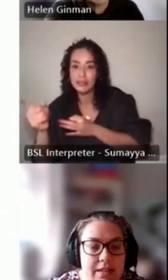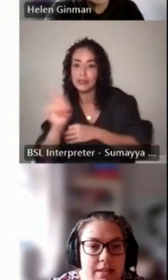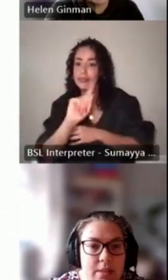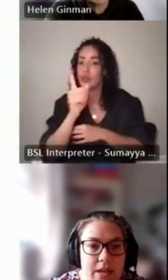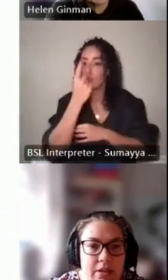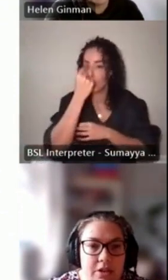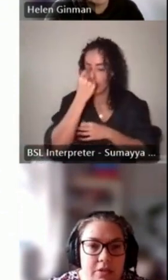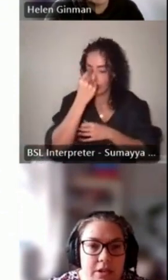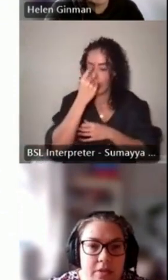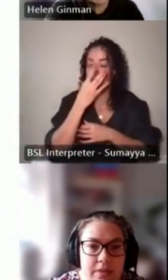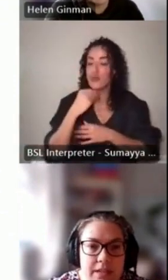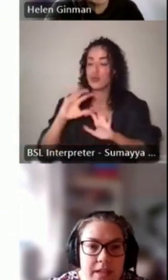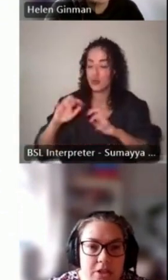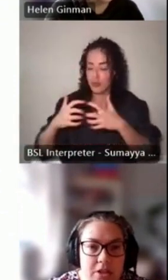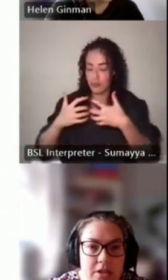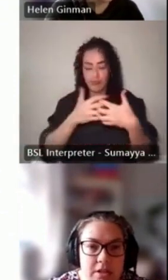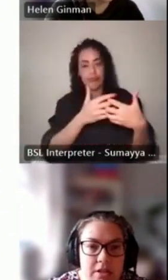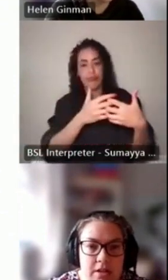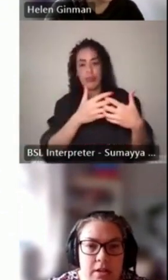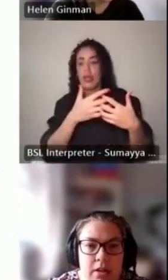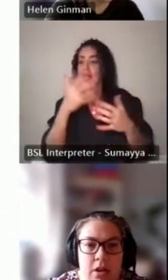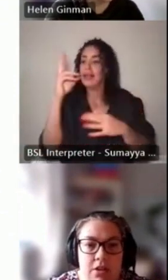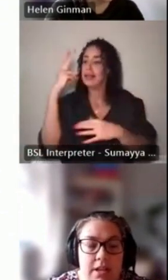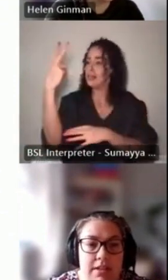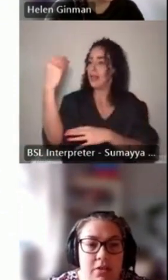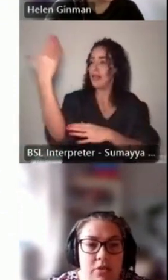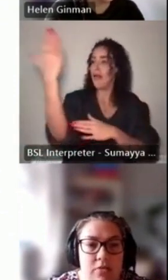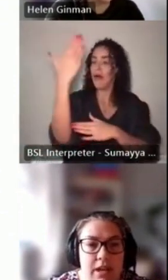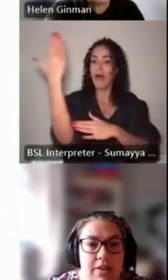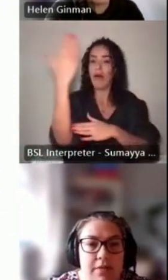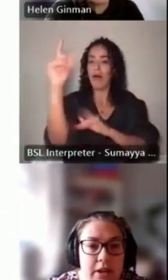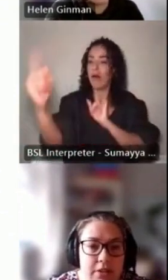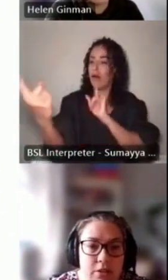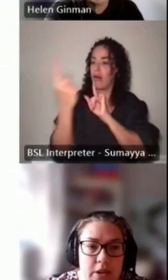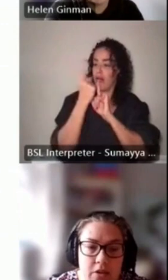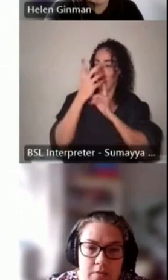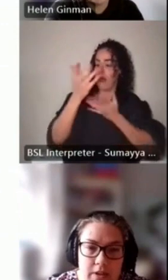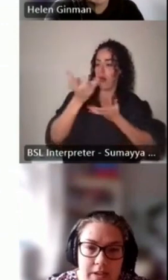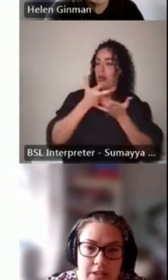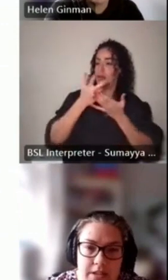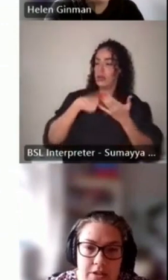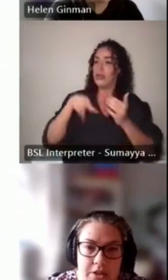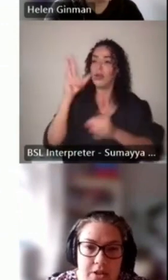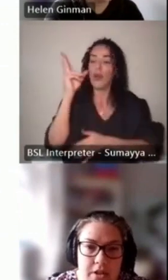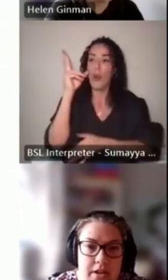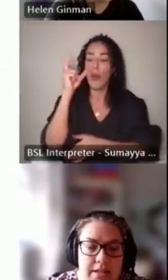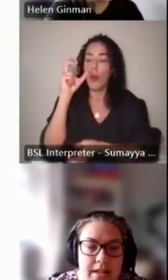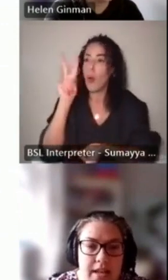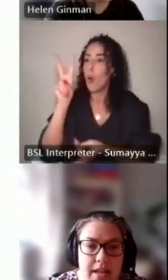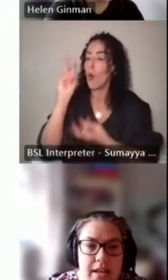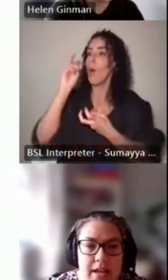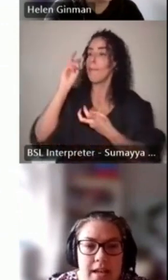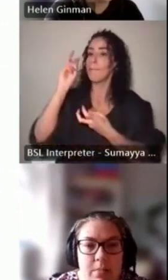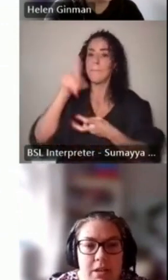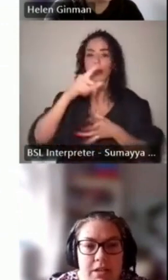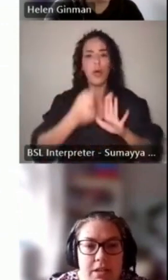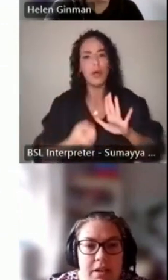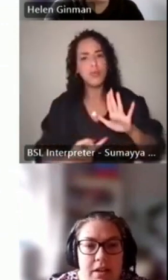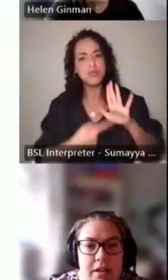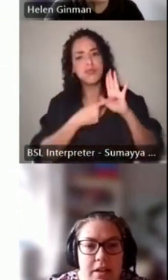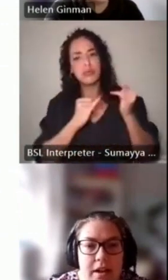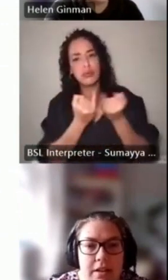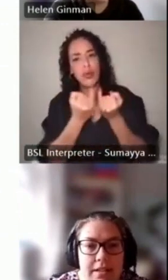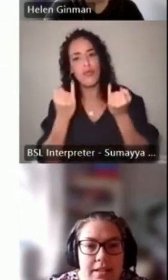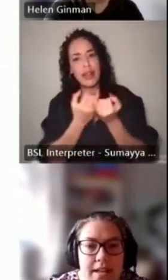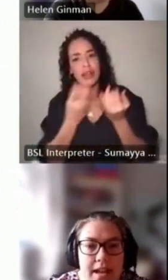and understand the speaker during a conversation. So these skills are really vital in conflict resolution as they enable